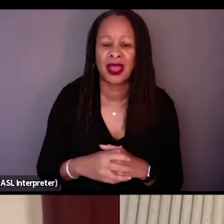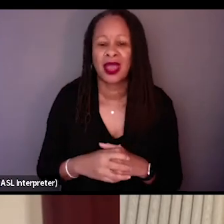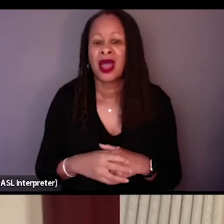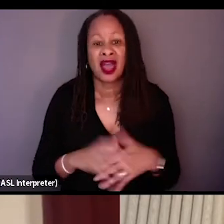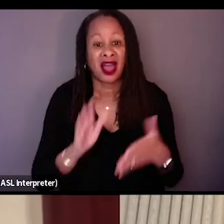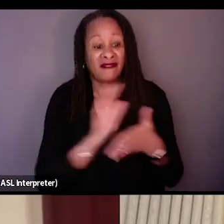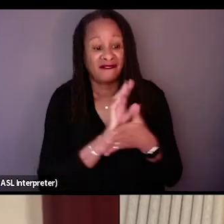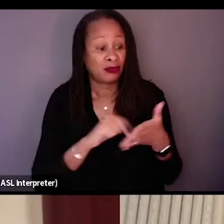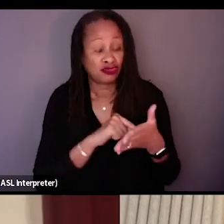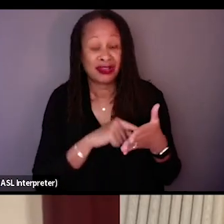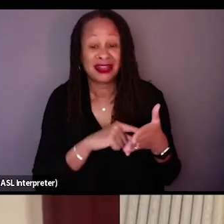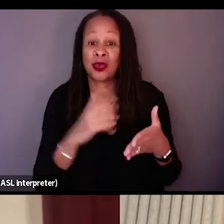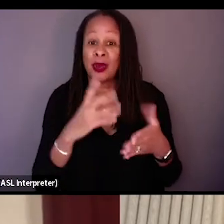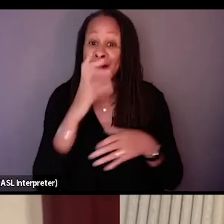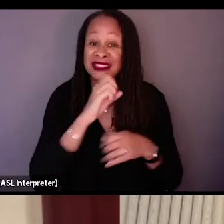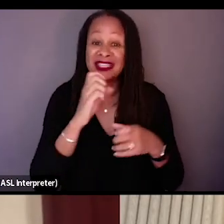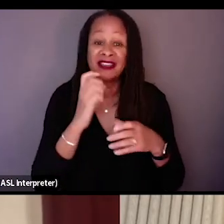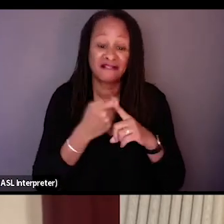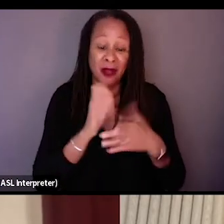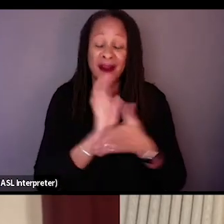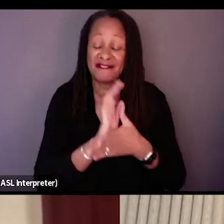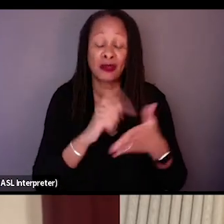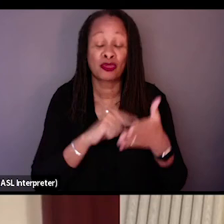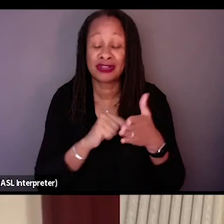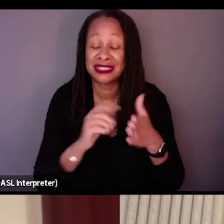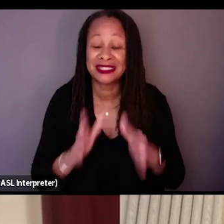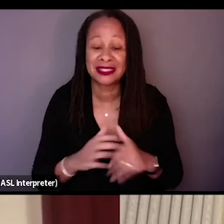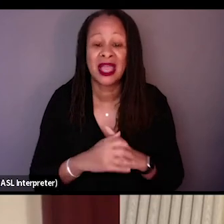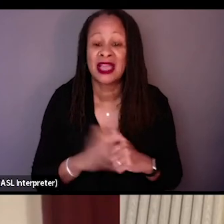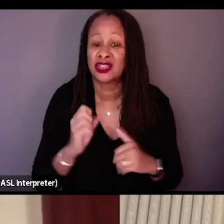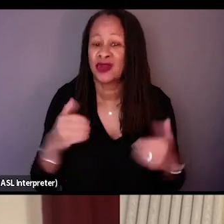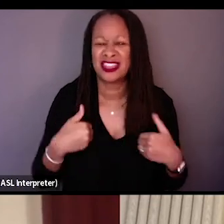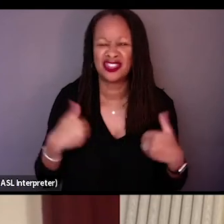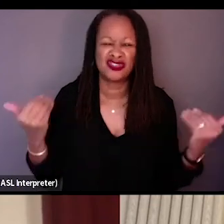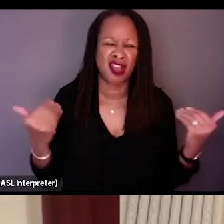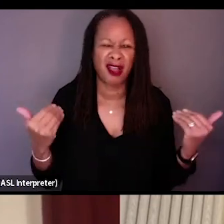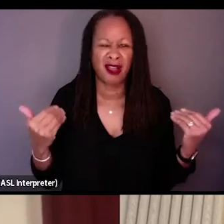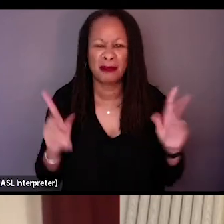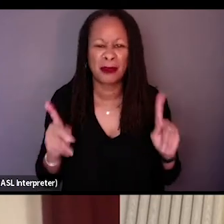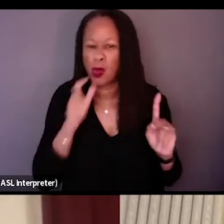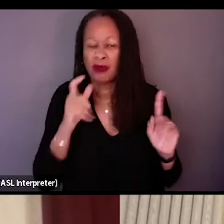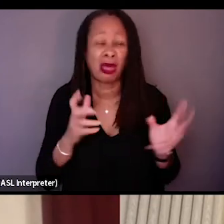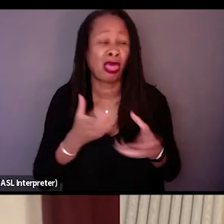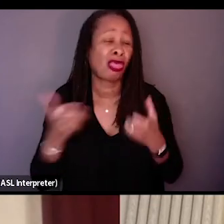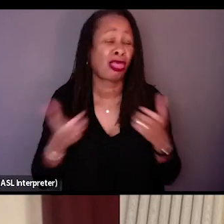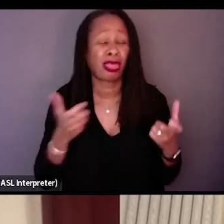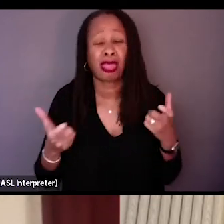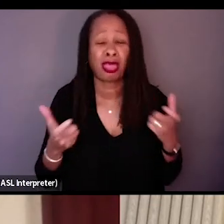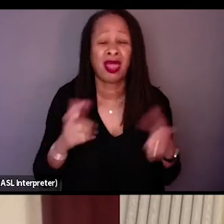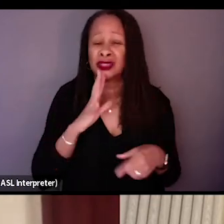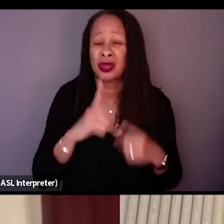film criticism. When I was getting started, you had a bunch of these guys with these young fogies who were always espousing the Andrew